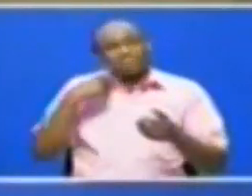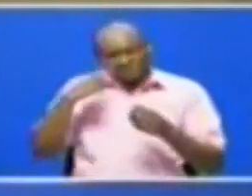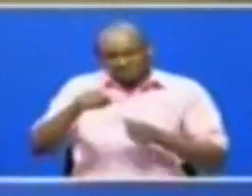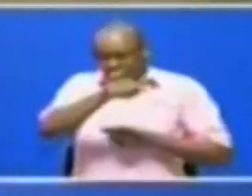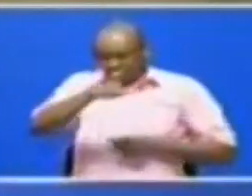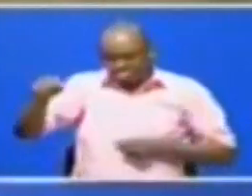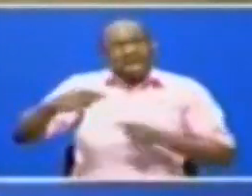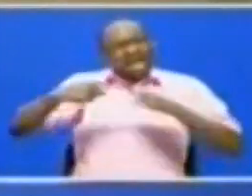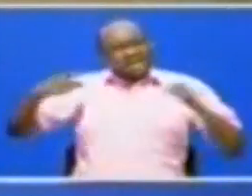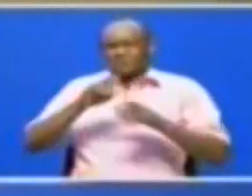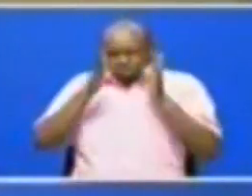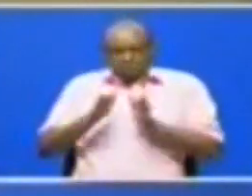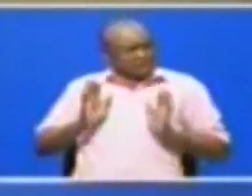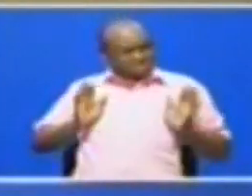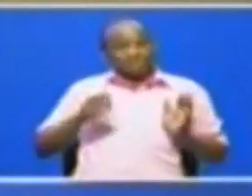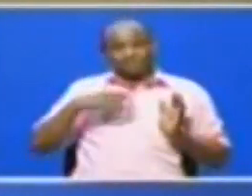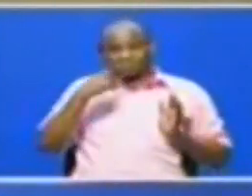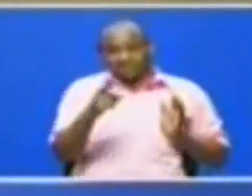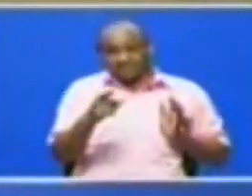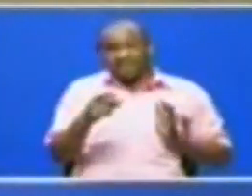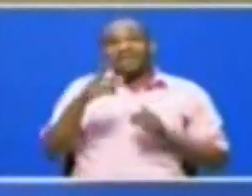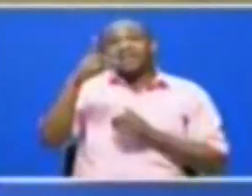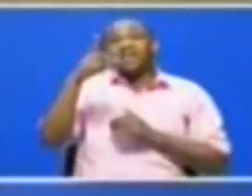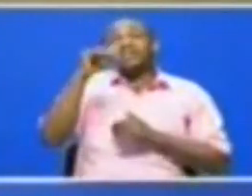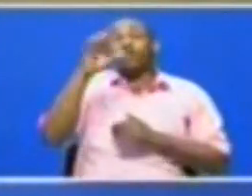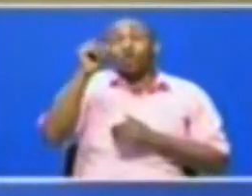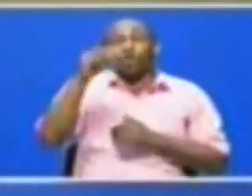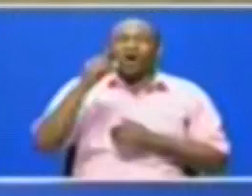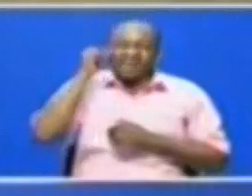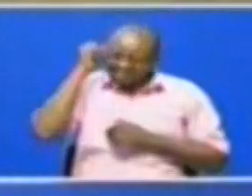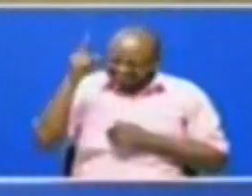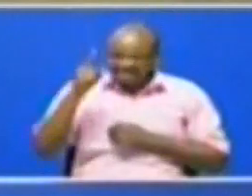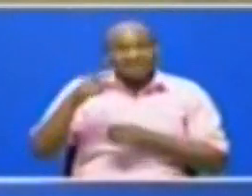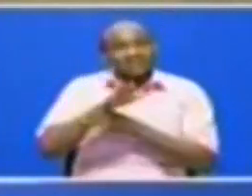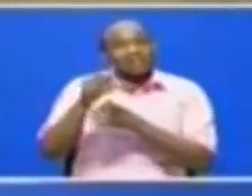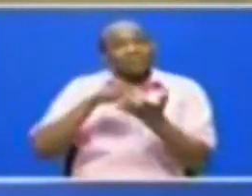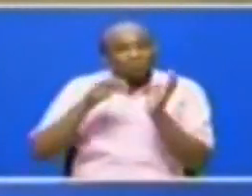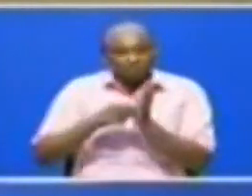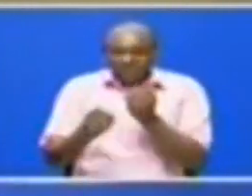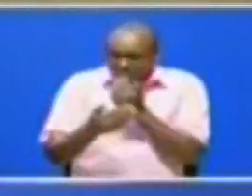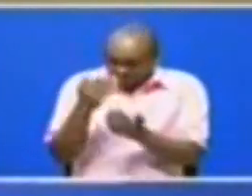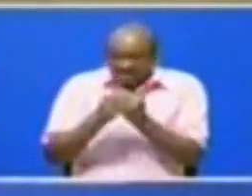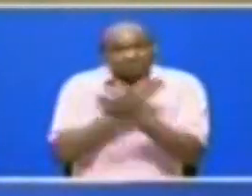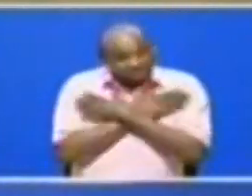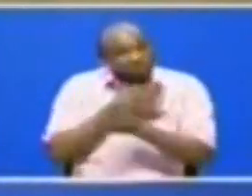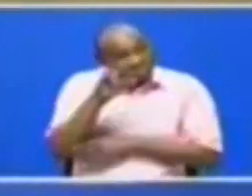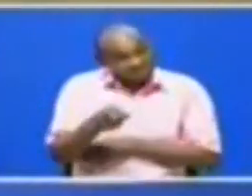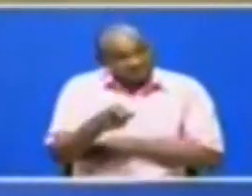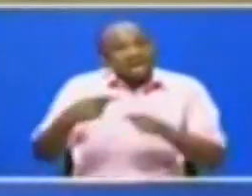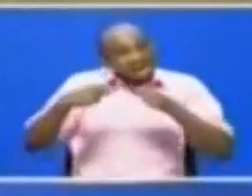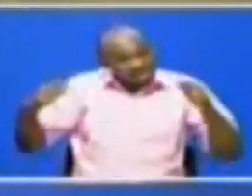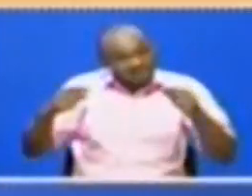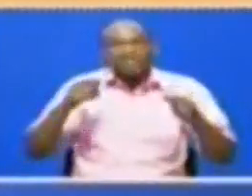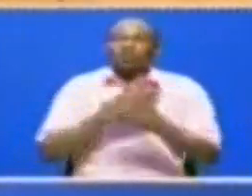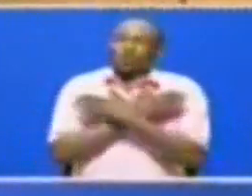the biggest enemies to humans, Elijah Kioko understands too well what it means to keep your friends close and your